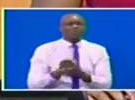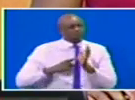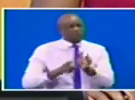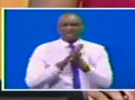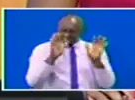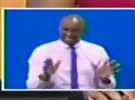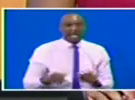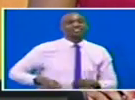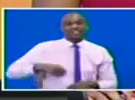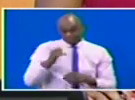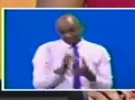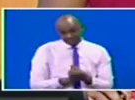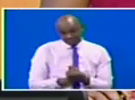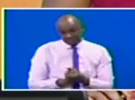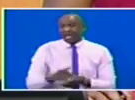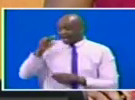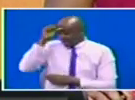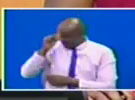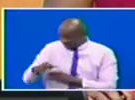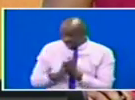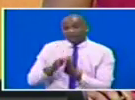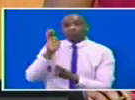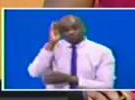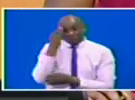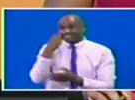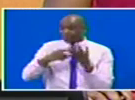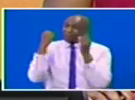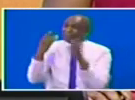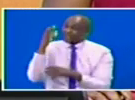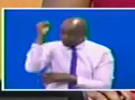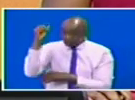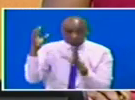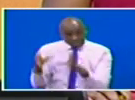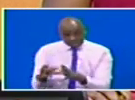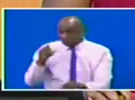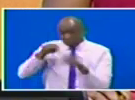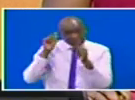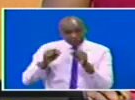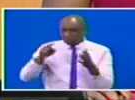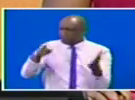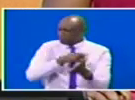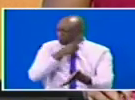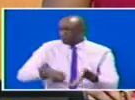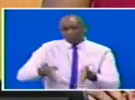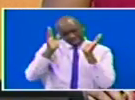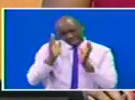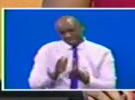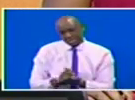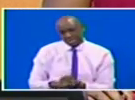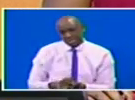mkubwa. Kadhalika gavana Mutua amekosoa jinsi vyama vingi vinavyoendelea kupiga kura zao za mchujo.